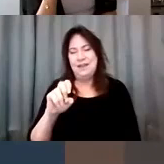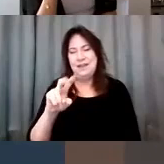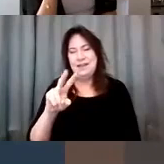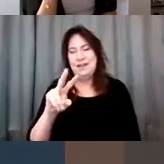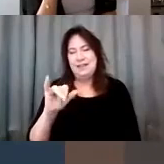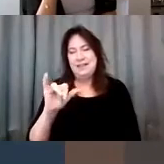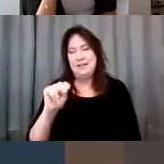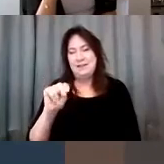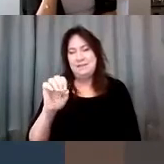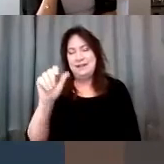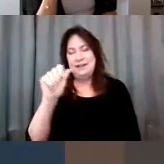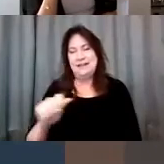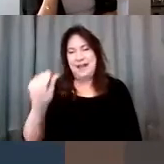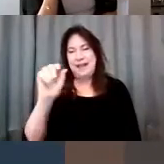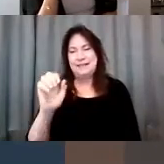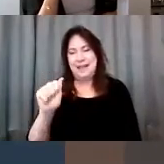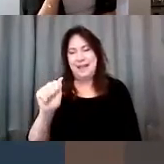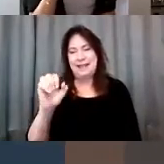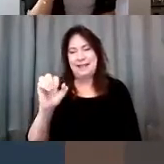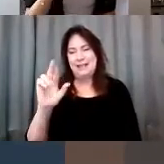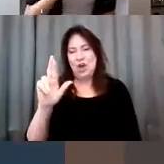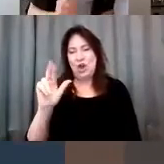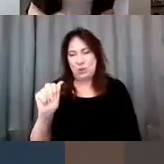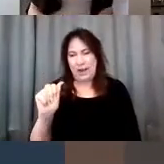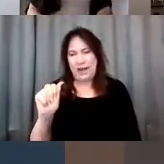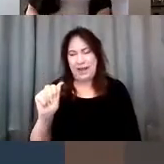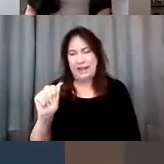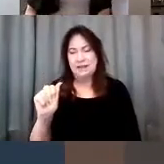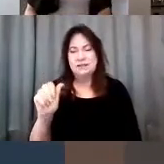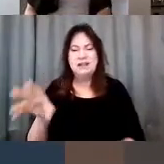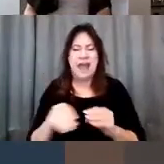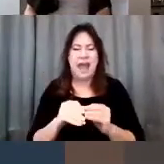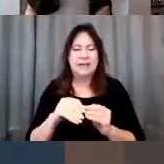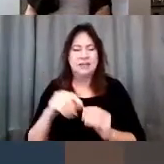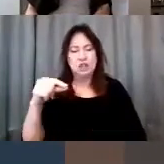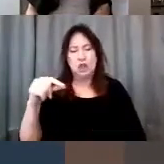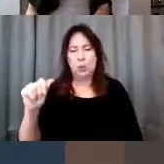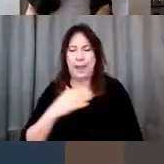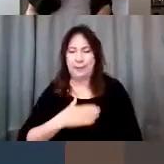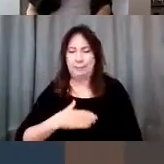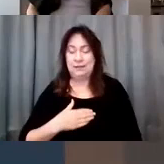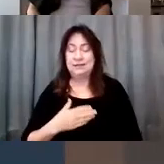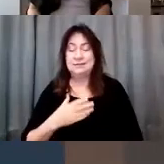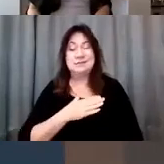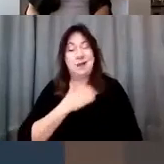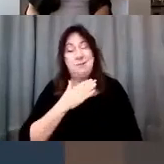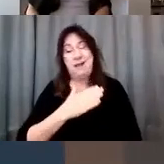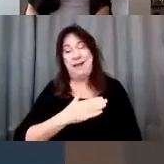flevine@aera. Nathan put it in the Q&A, and I am happy